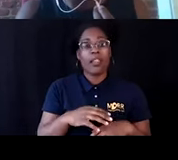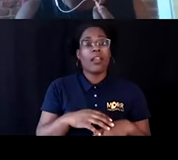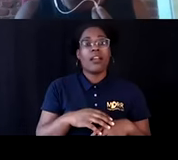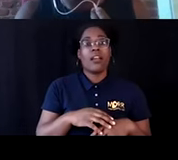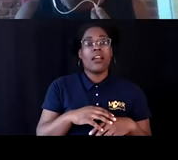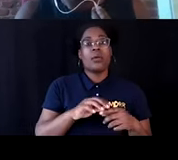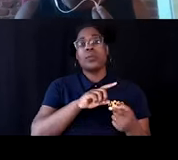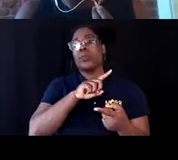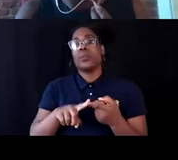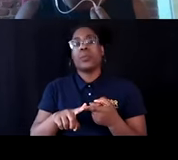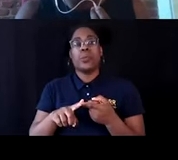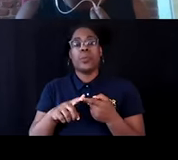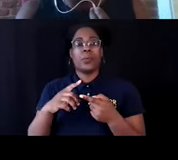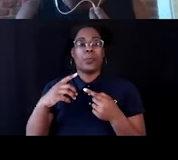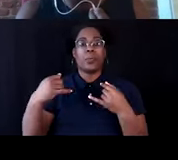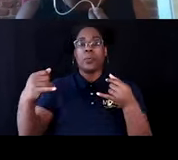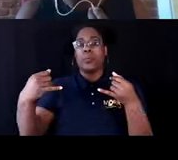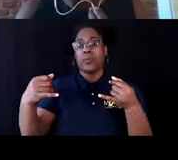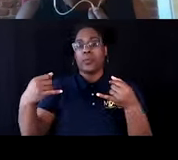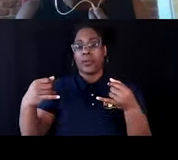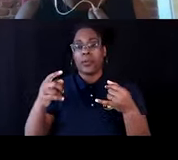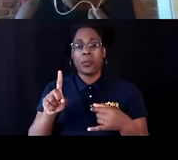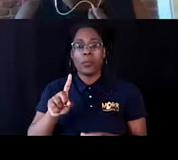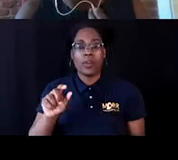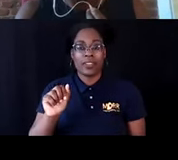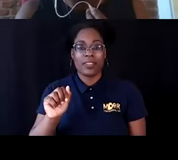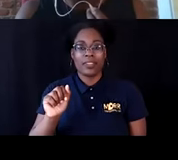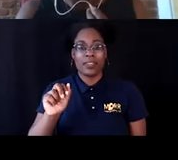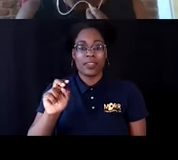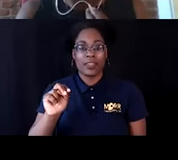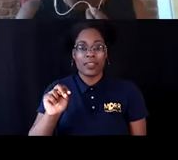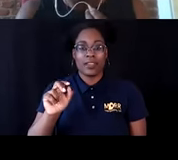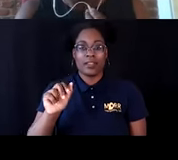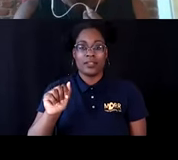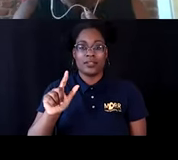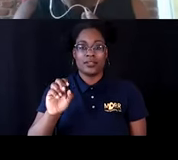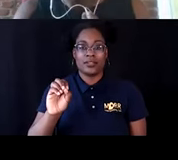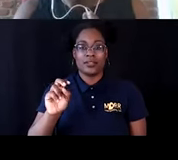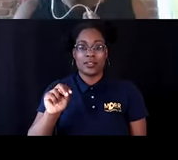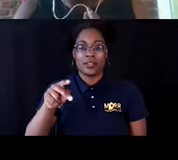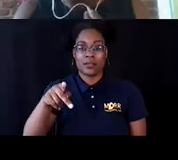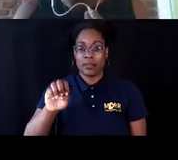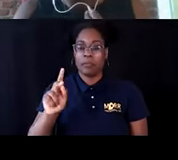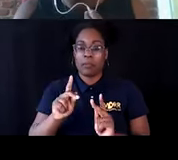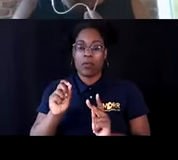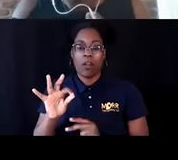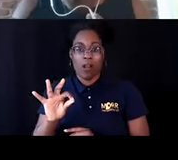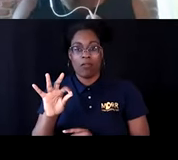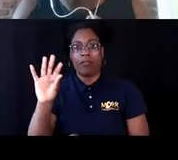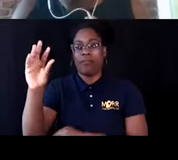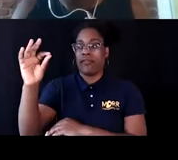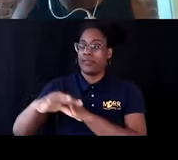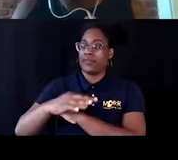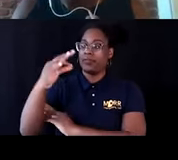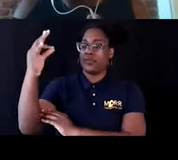the colonial border of the United States, where the Abenaki, the people of the Dawn, are located. And the other thing that we should also mention